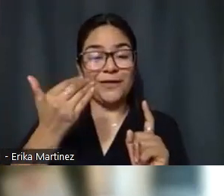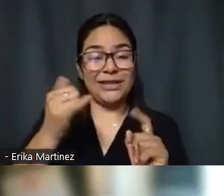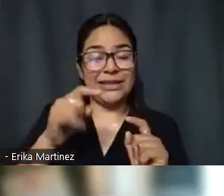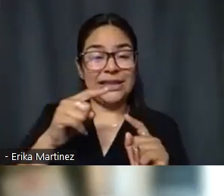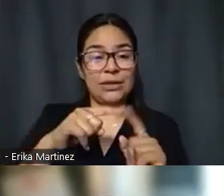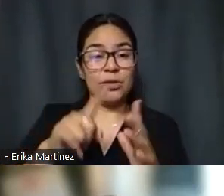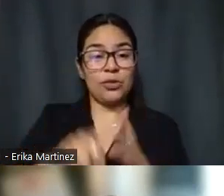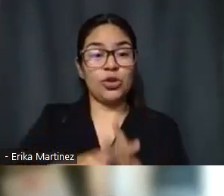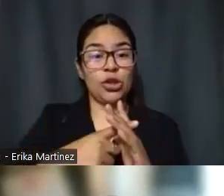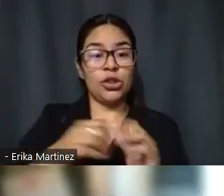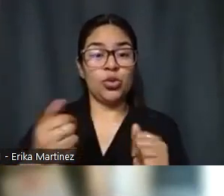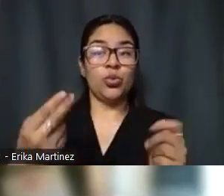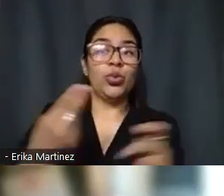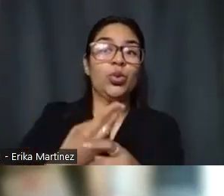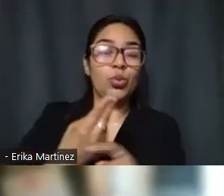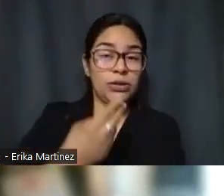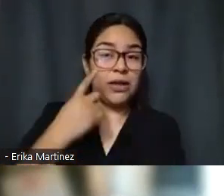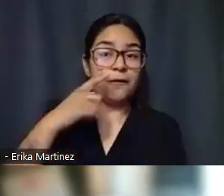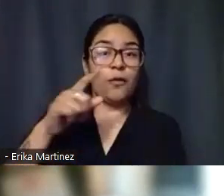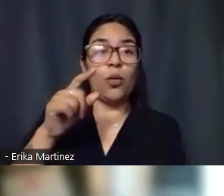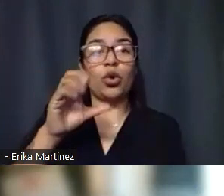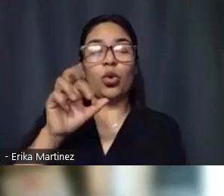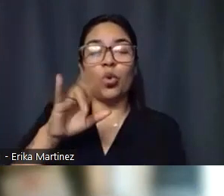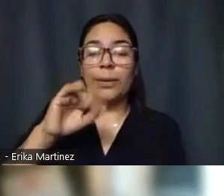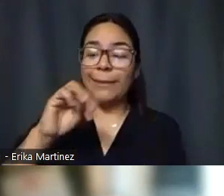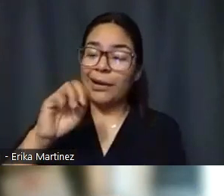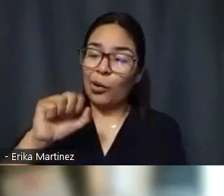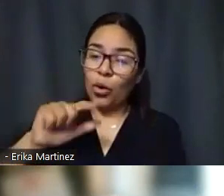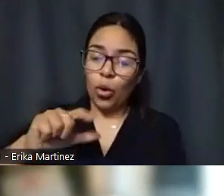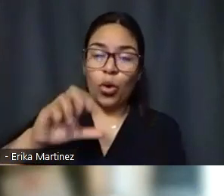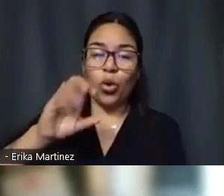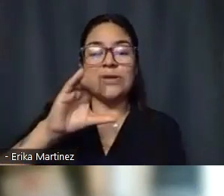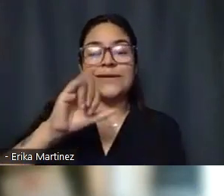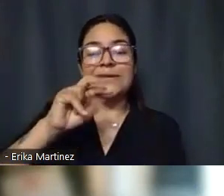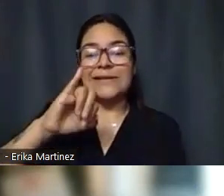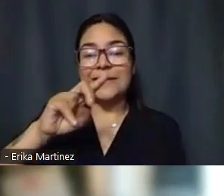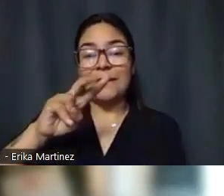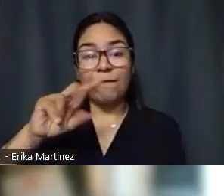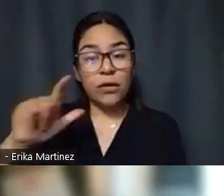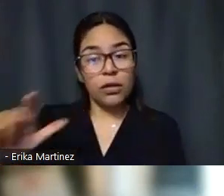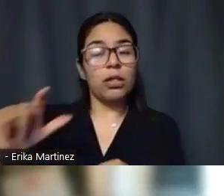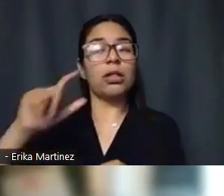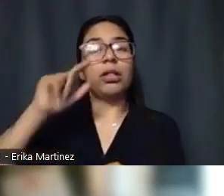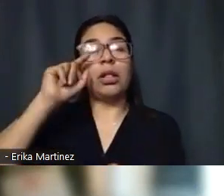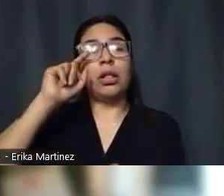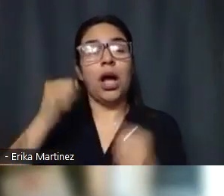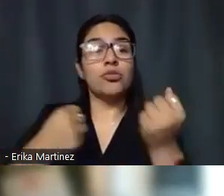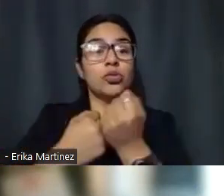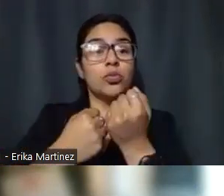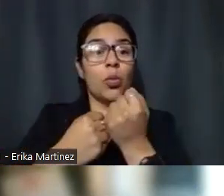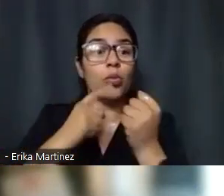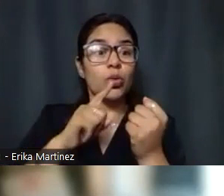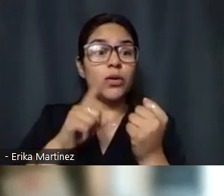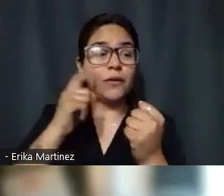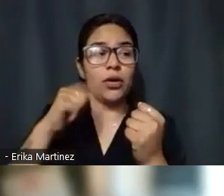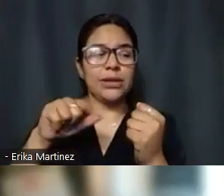to start using these funds for criminal and civil assistance to victims of crime. And that's a real exciting